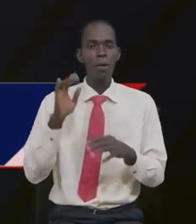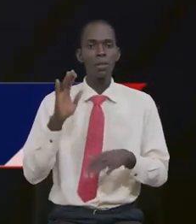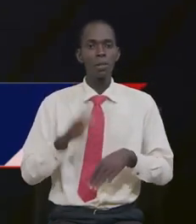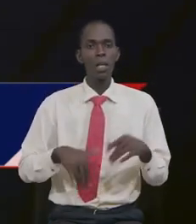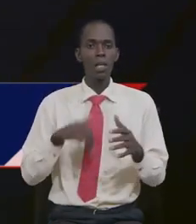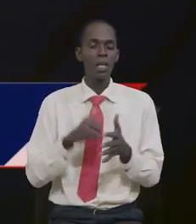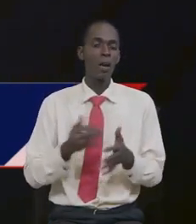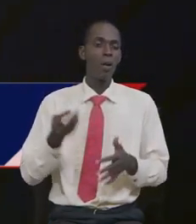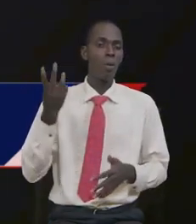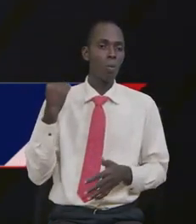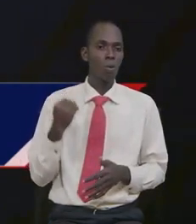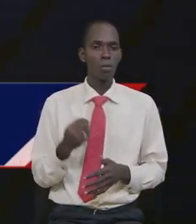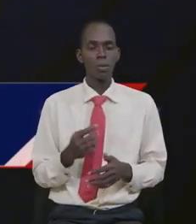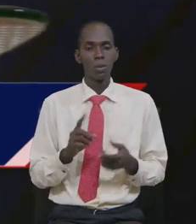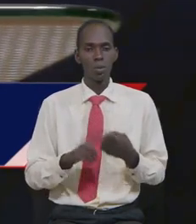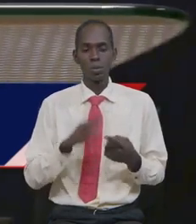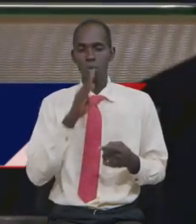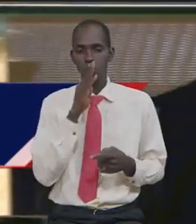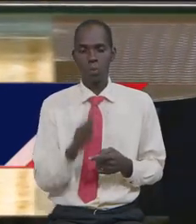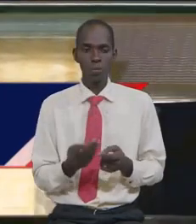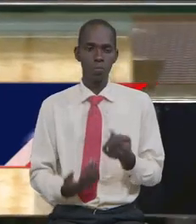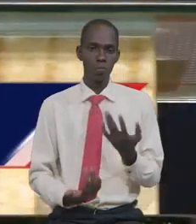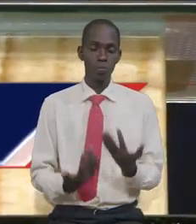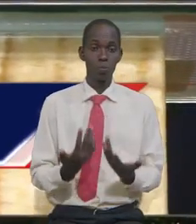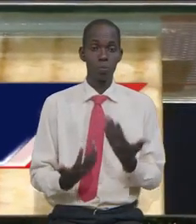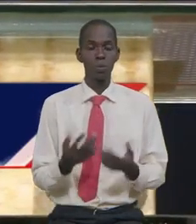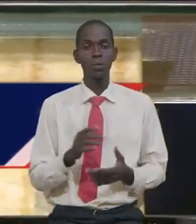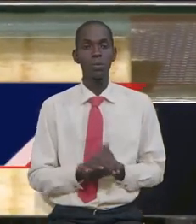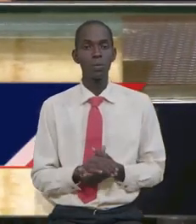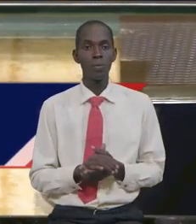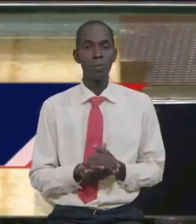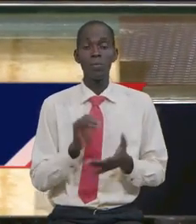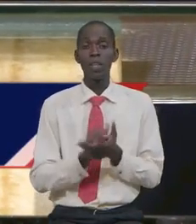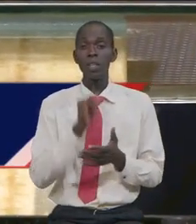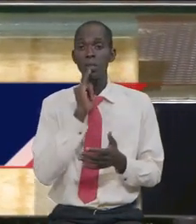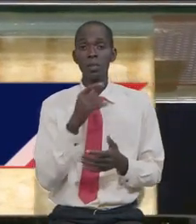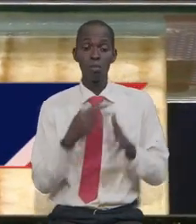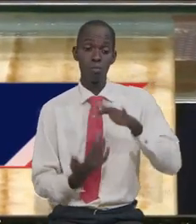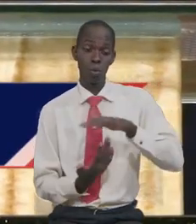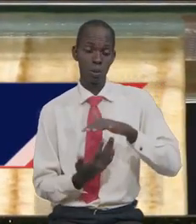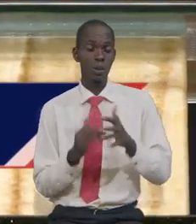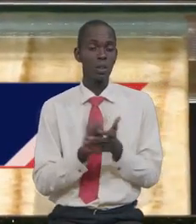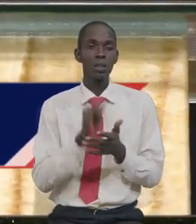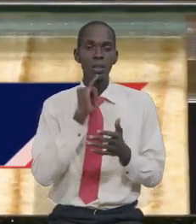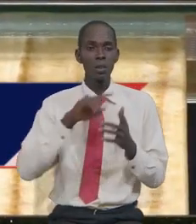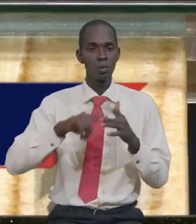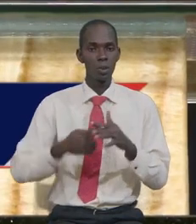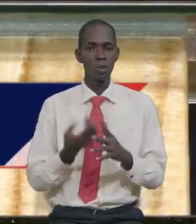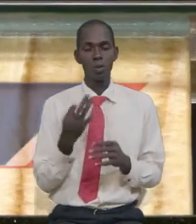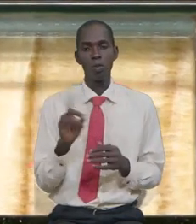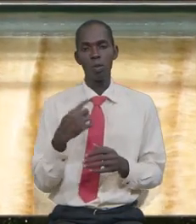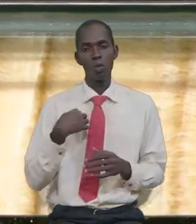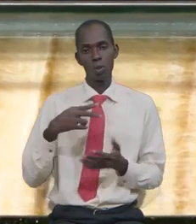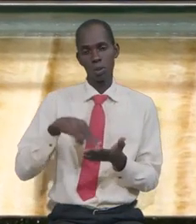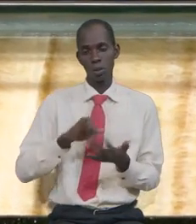it was wont to be heated. That's the beginning of the passage we're looking at today. The message